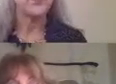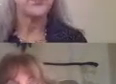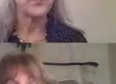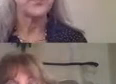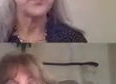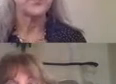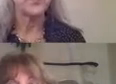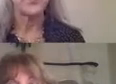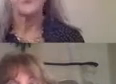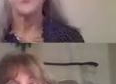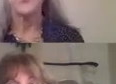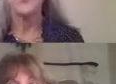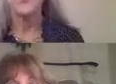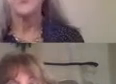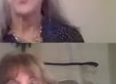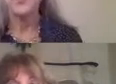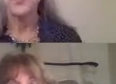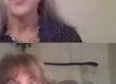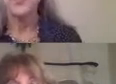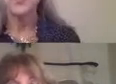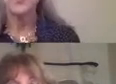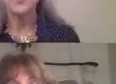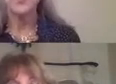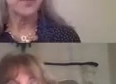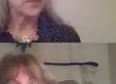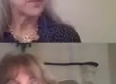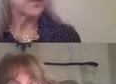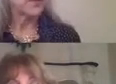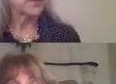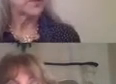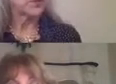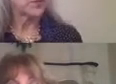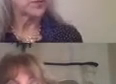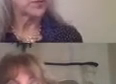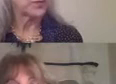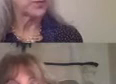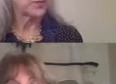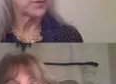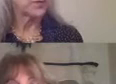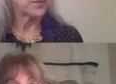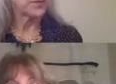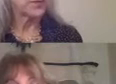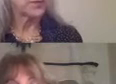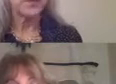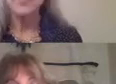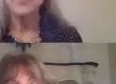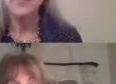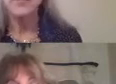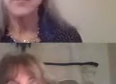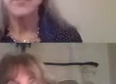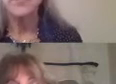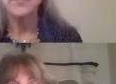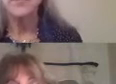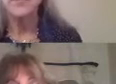for this program and what we wanted to bring to you and sort of delve a little bit into that content. I also want to thank